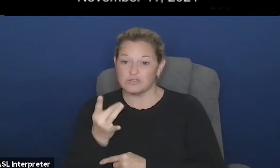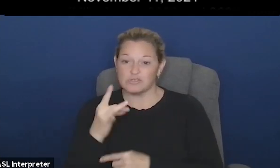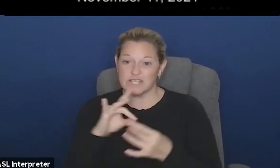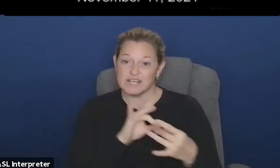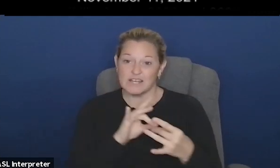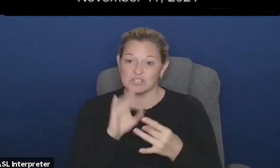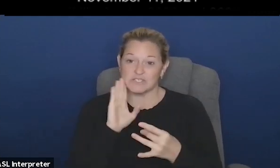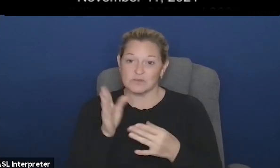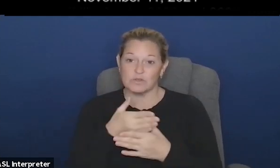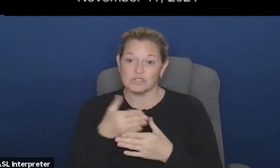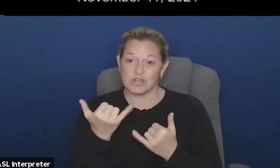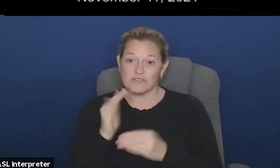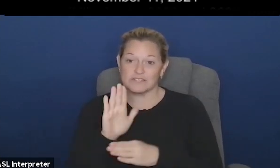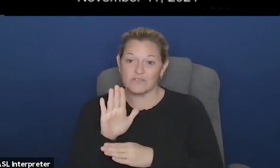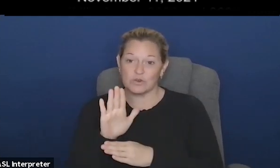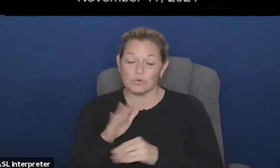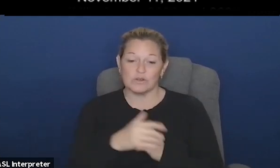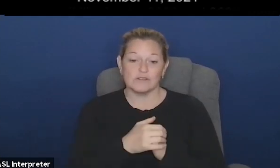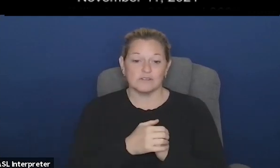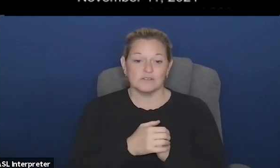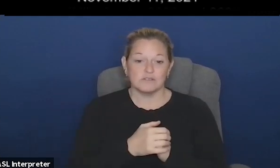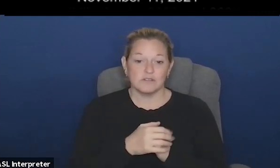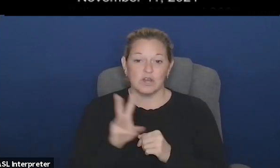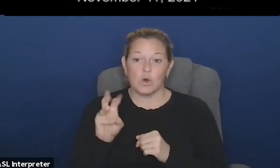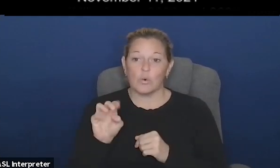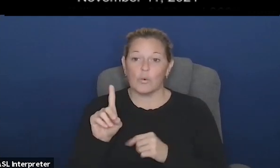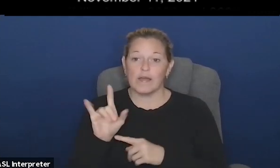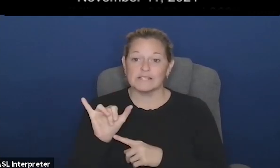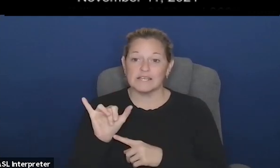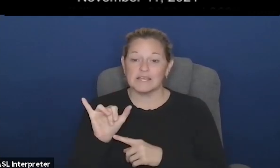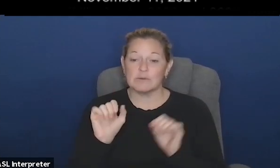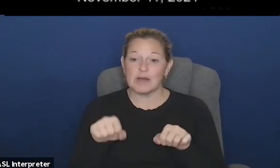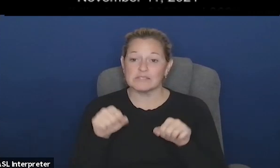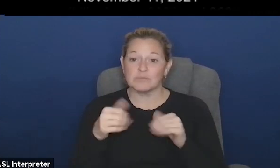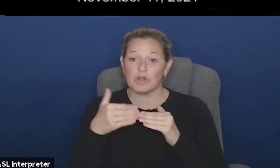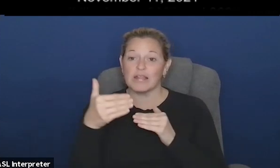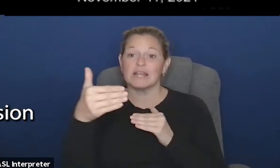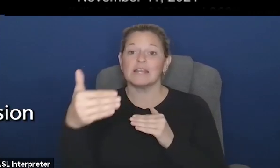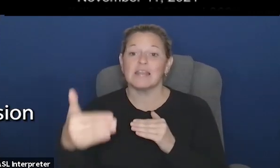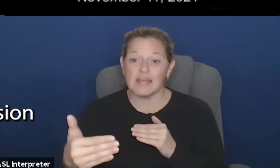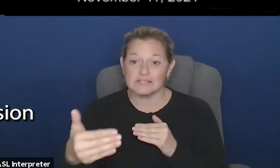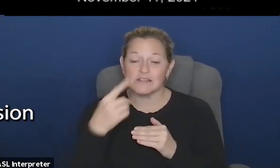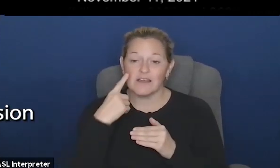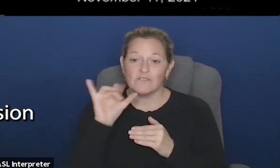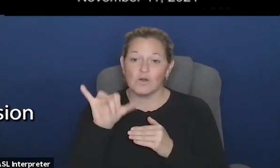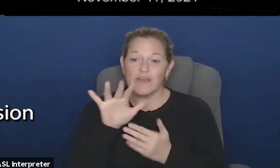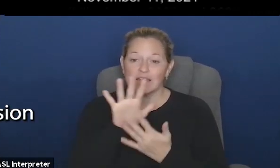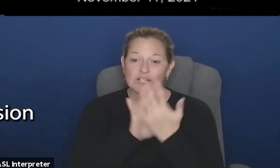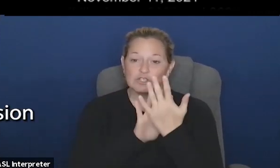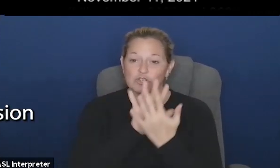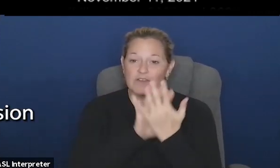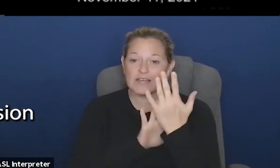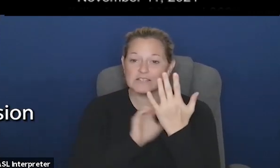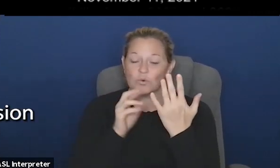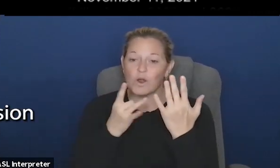afternoon. Next question is from Wendy, who asks, possible next step for making haptic interface for LightSound for those